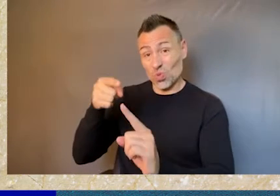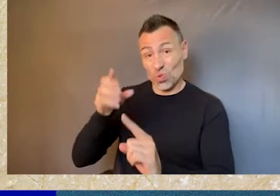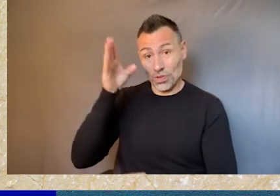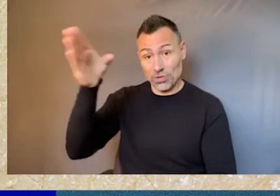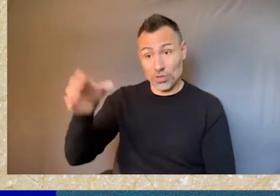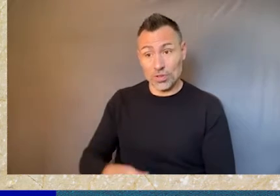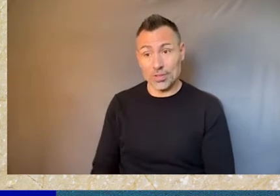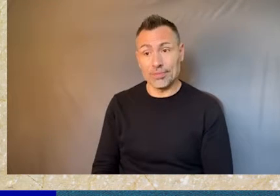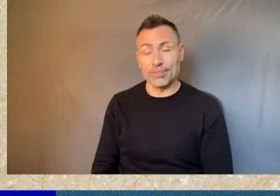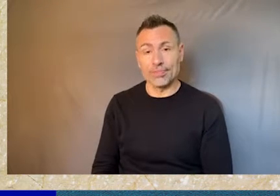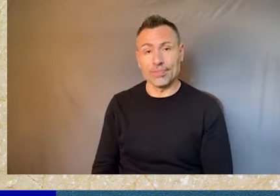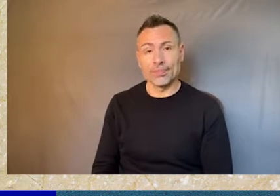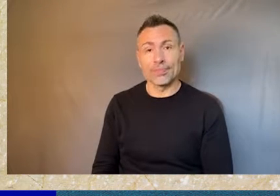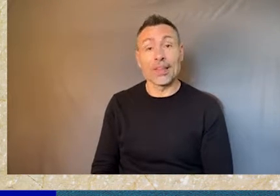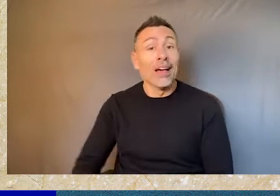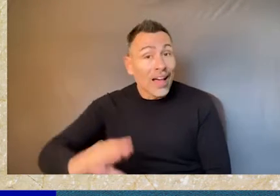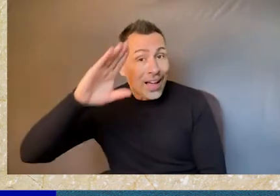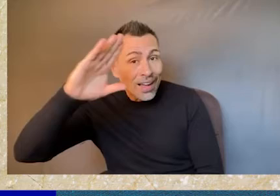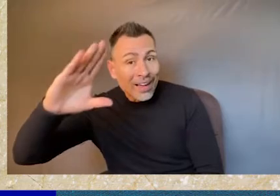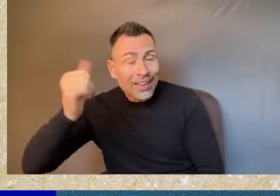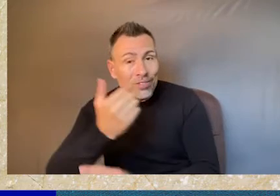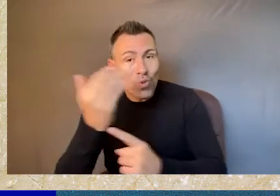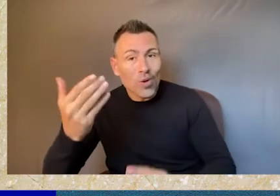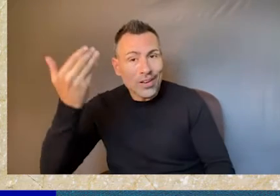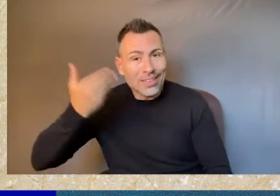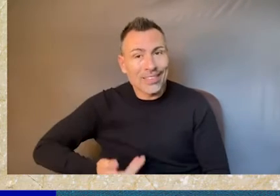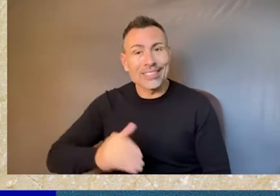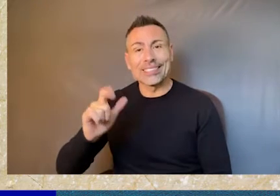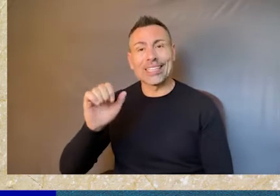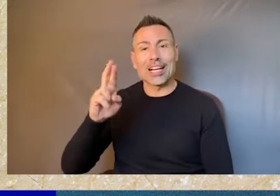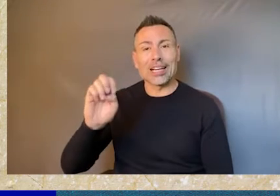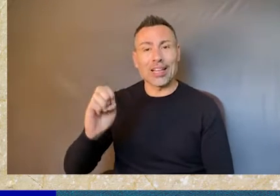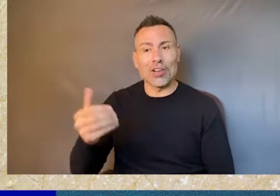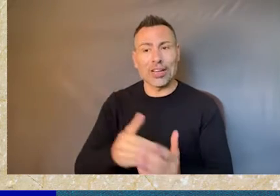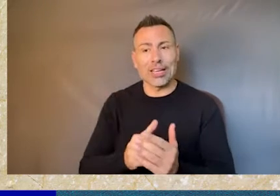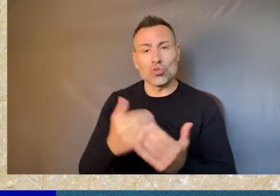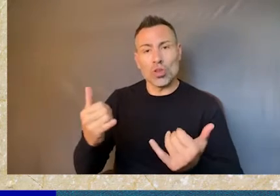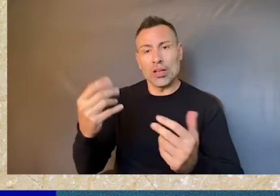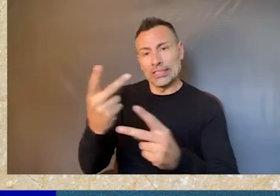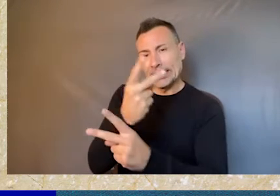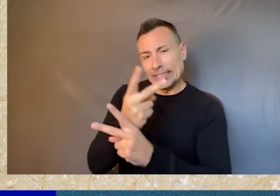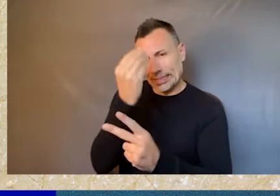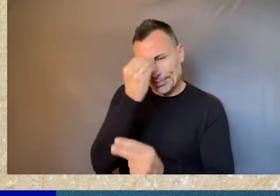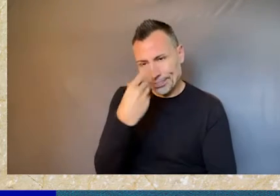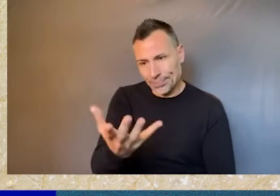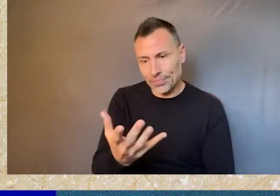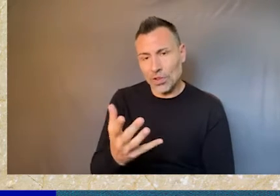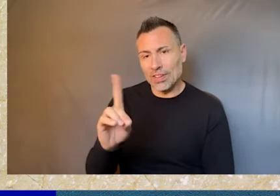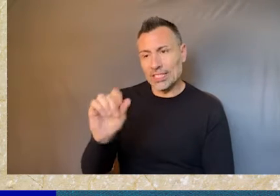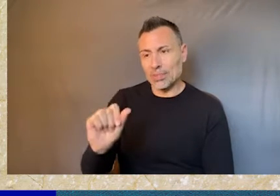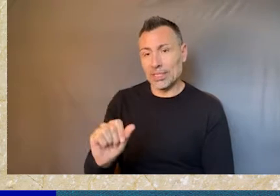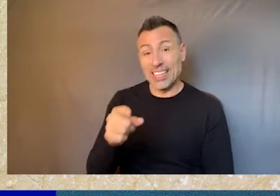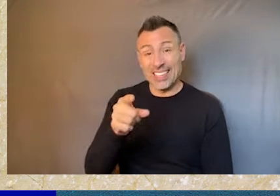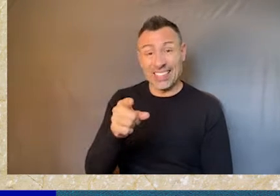Hi, everyone. So it's Claire again. So here are some statistics about disabilities. This is from the